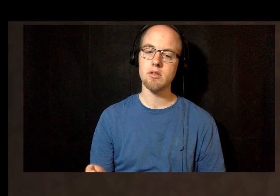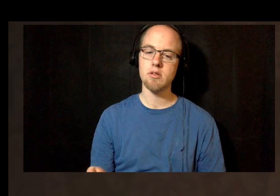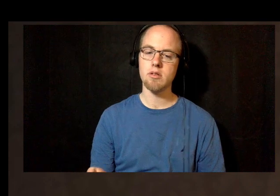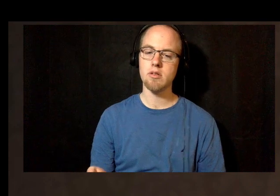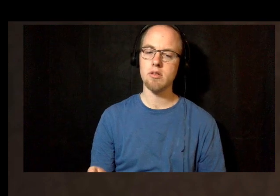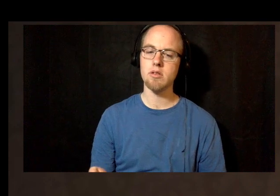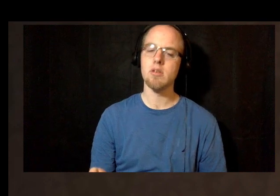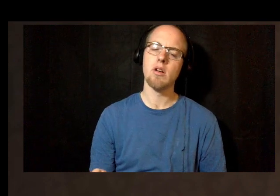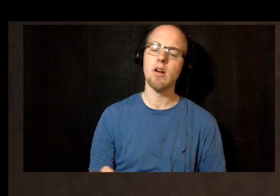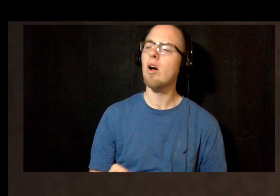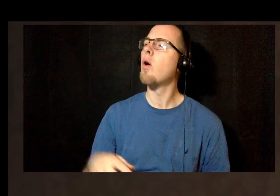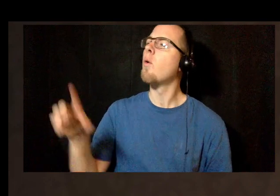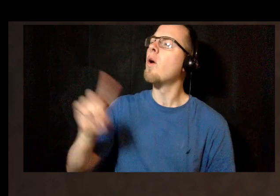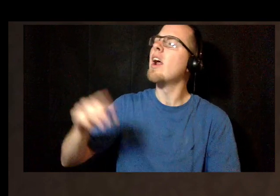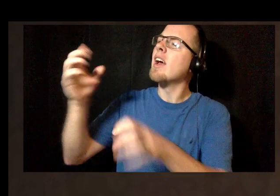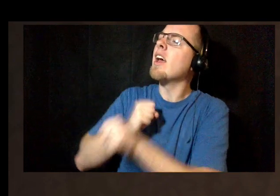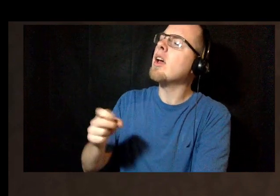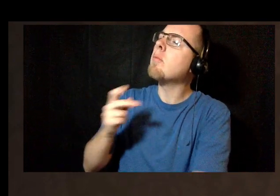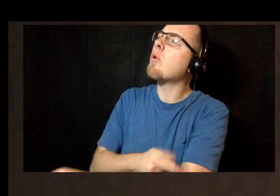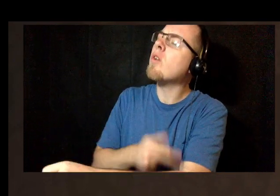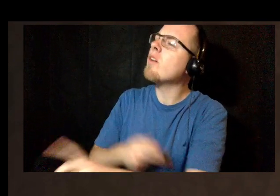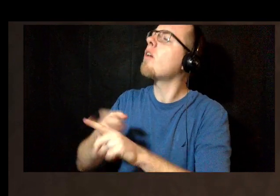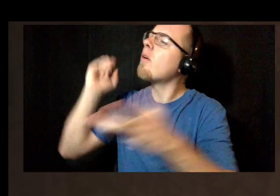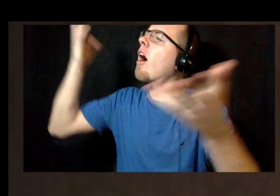your protein from then, you little poofter?